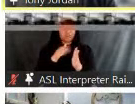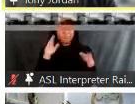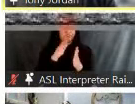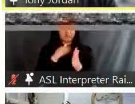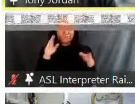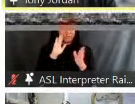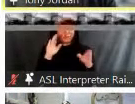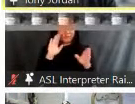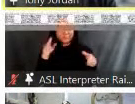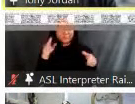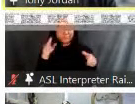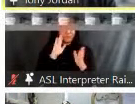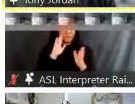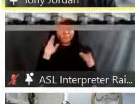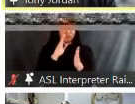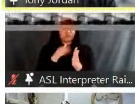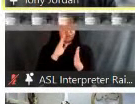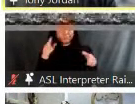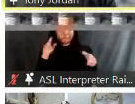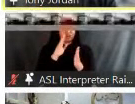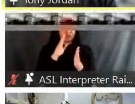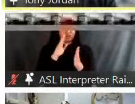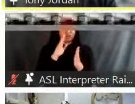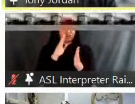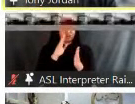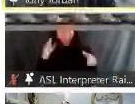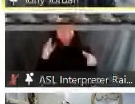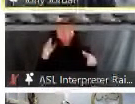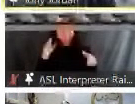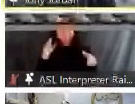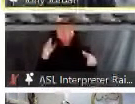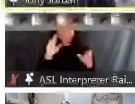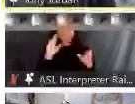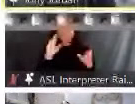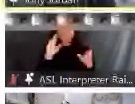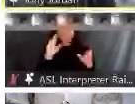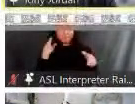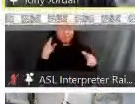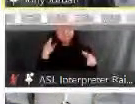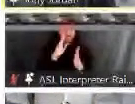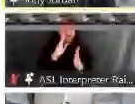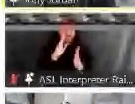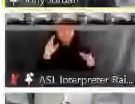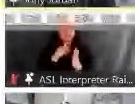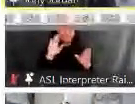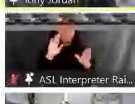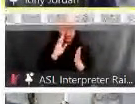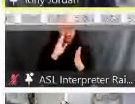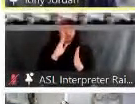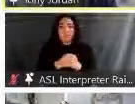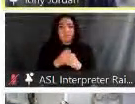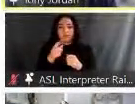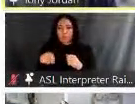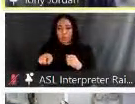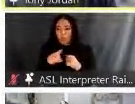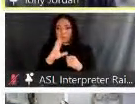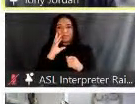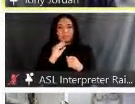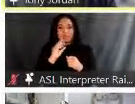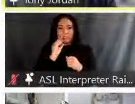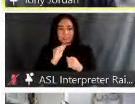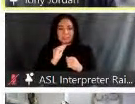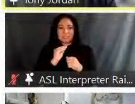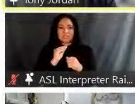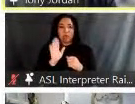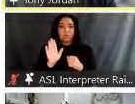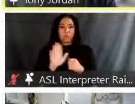what are the intentions, impacts, and outcomes of those experiences,